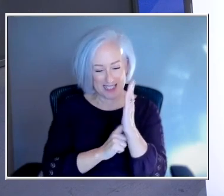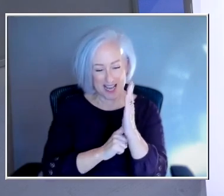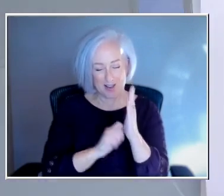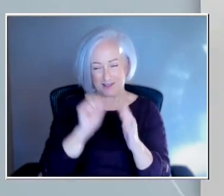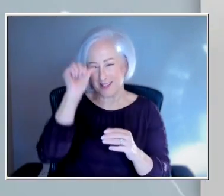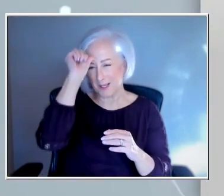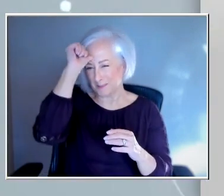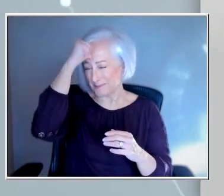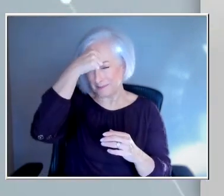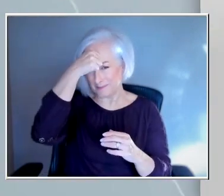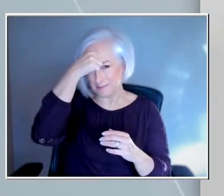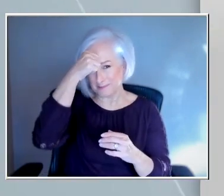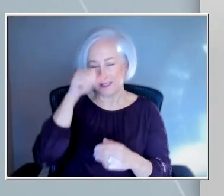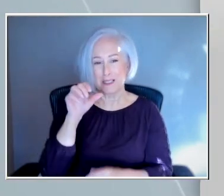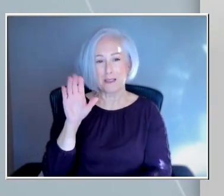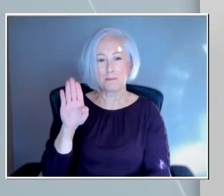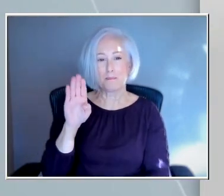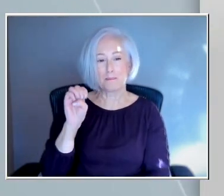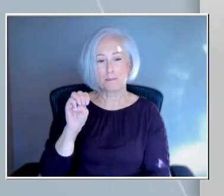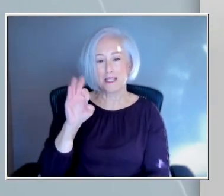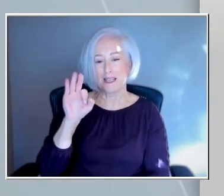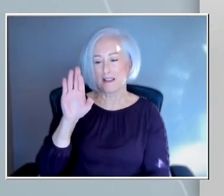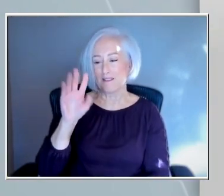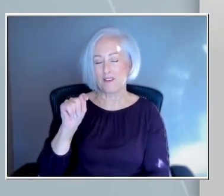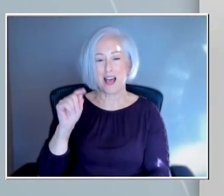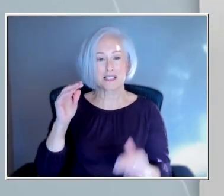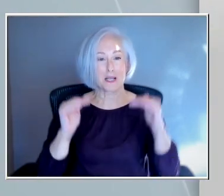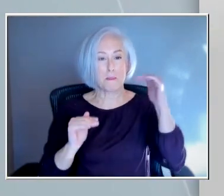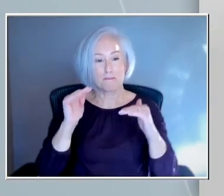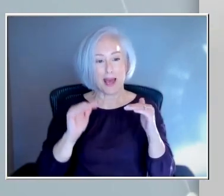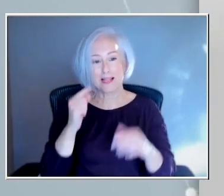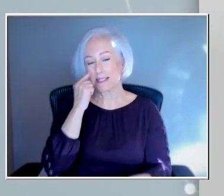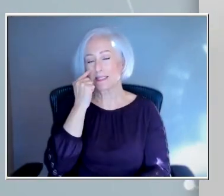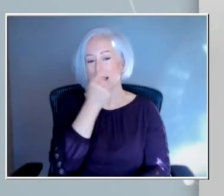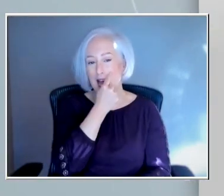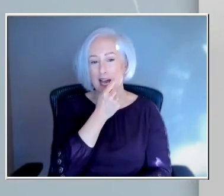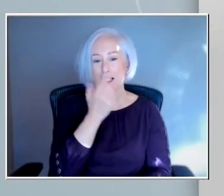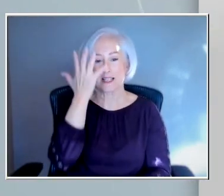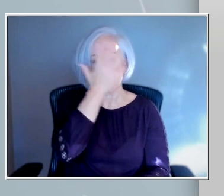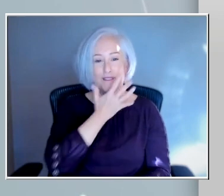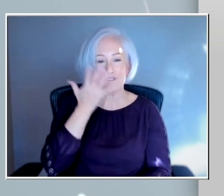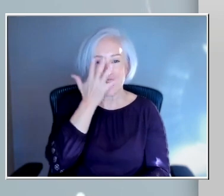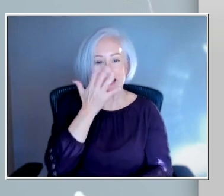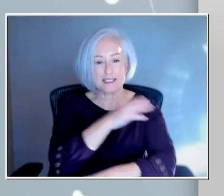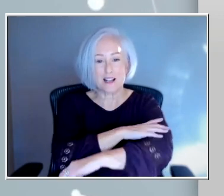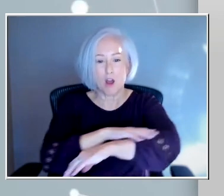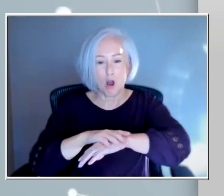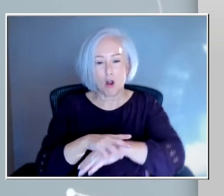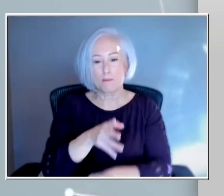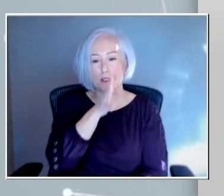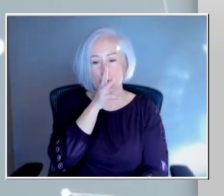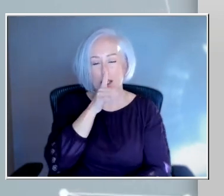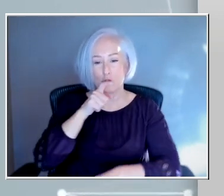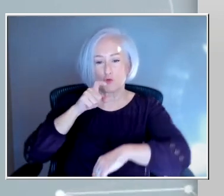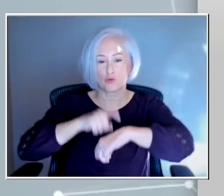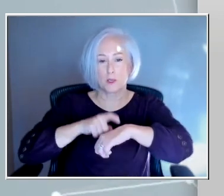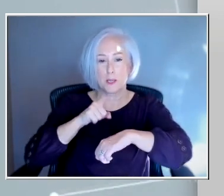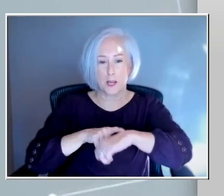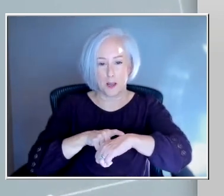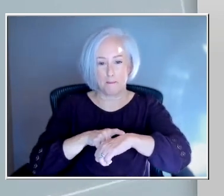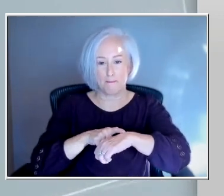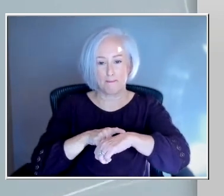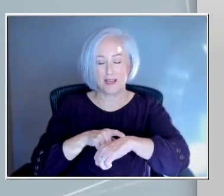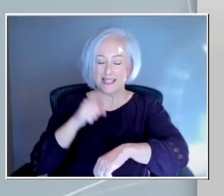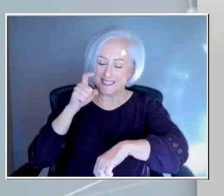Here it is. Be fast. Balance, eyes, face, arms, speech, and again, time, the most important. Time